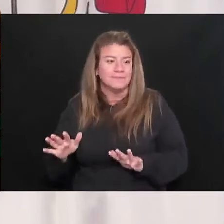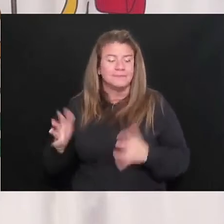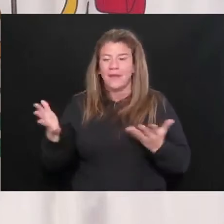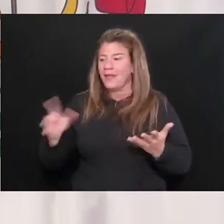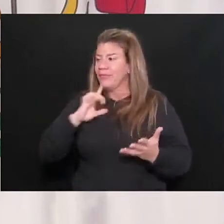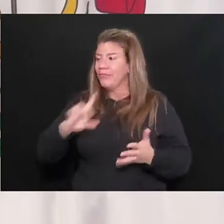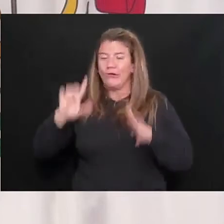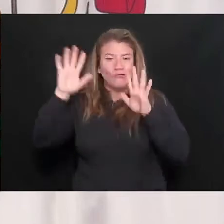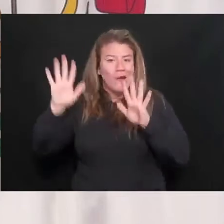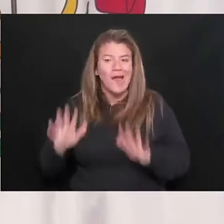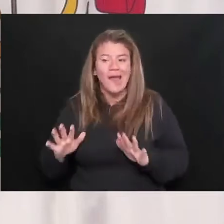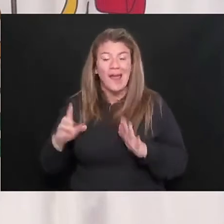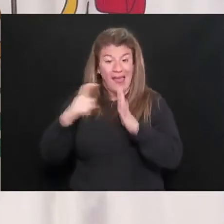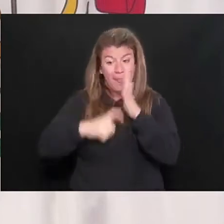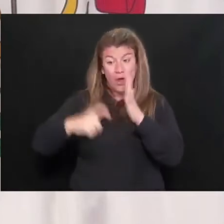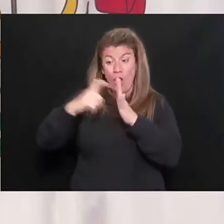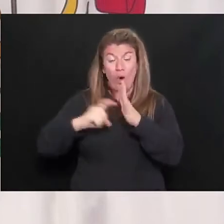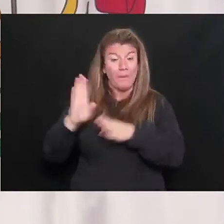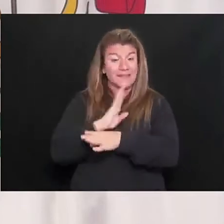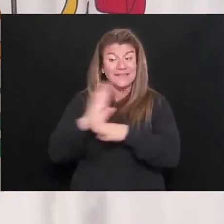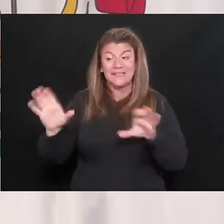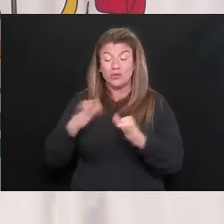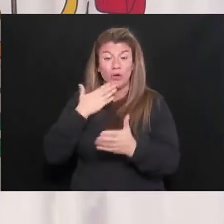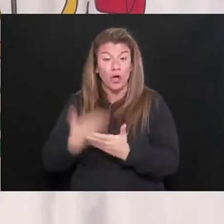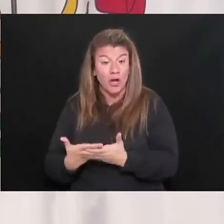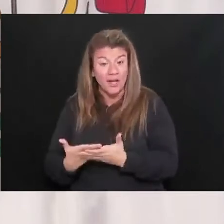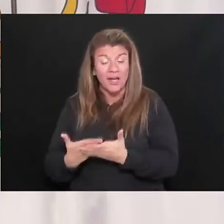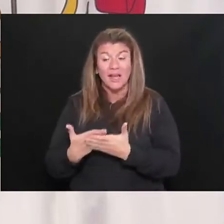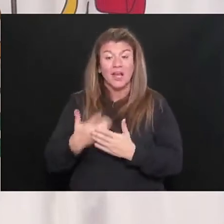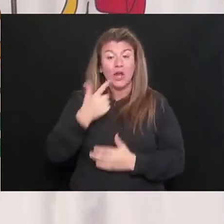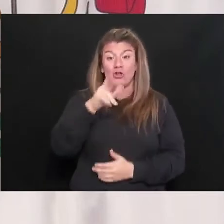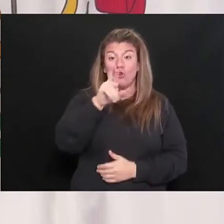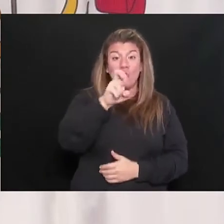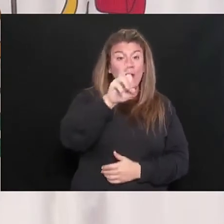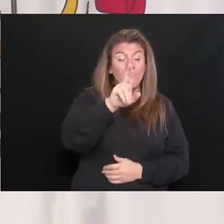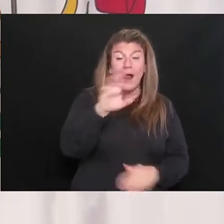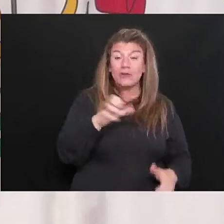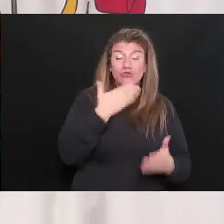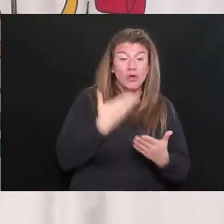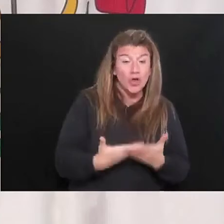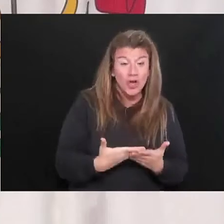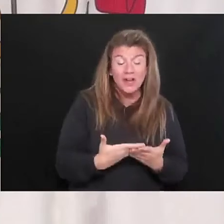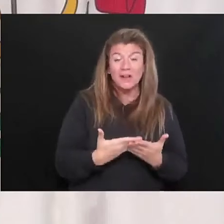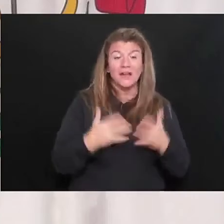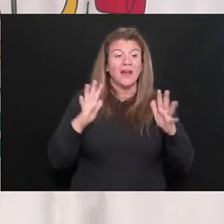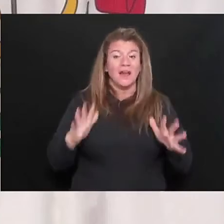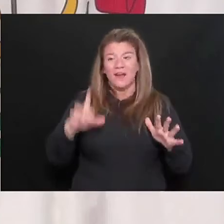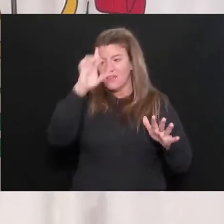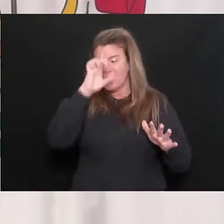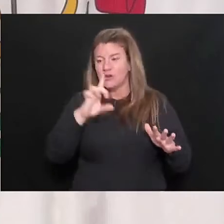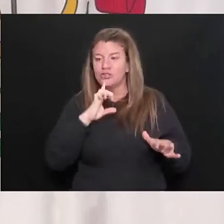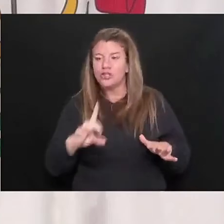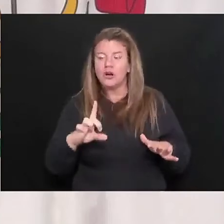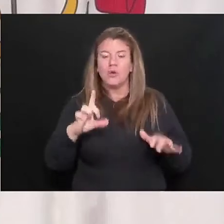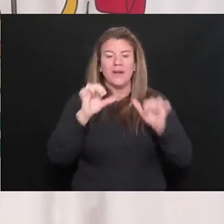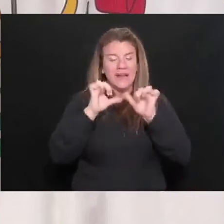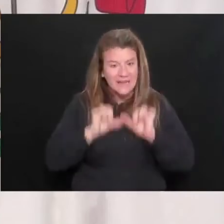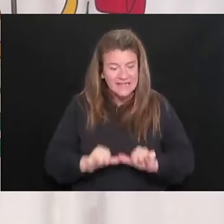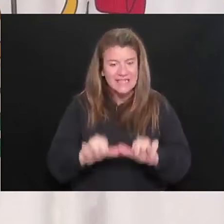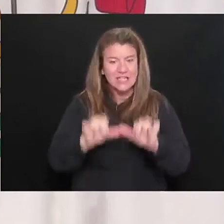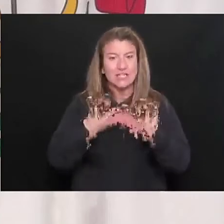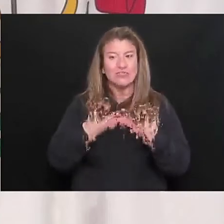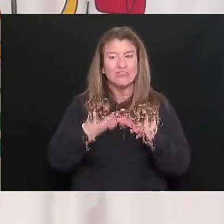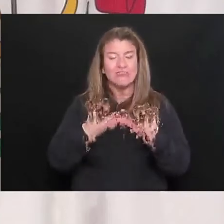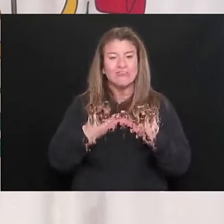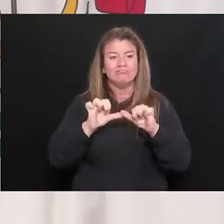They're absolutely, the coal business is doing fantastic. The Greenbrier's doing great. Absolutely, let's just continue